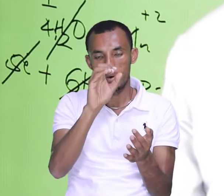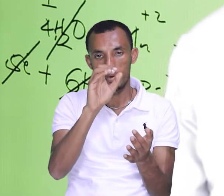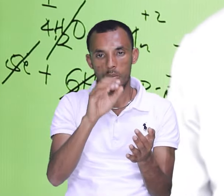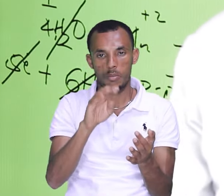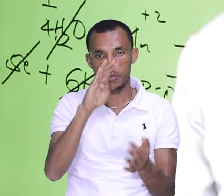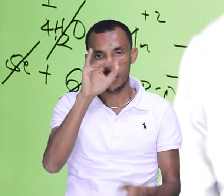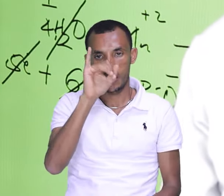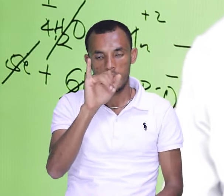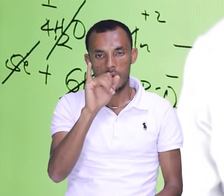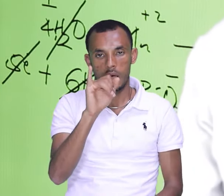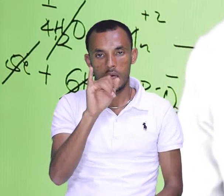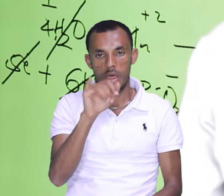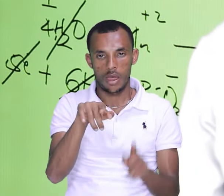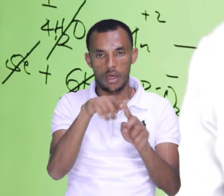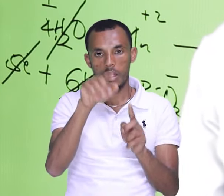plus